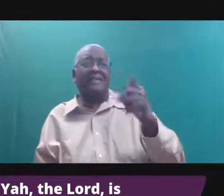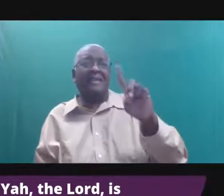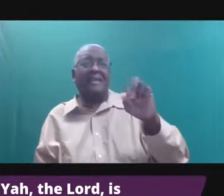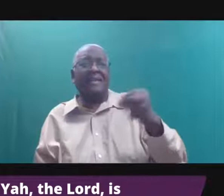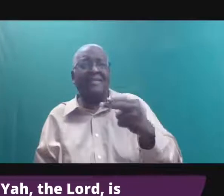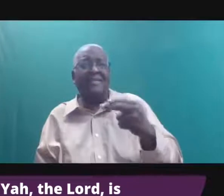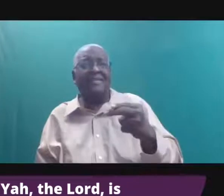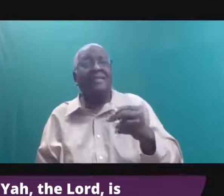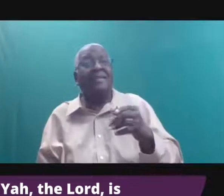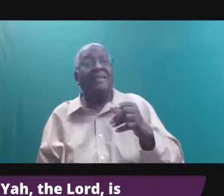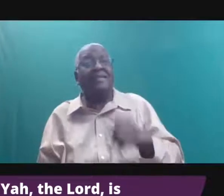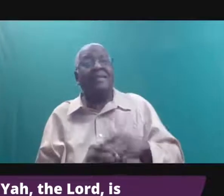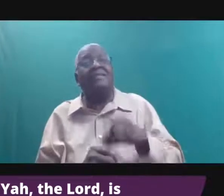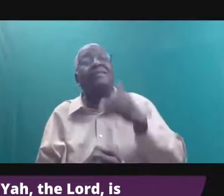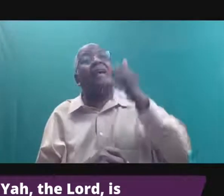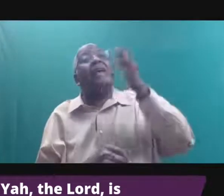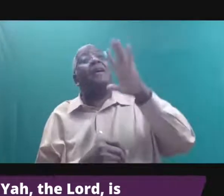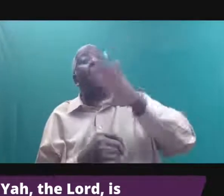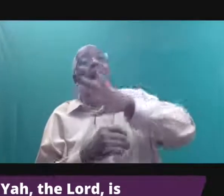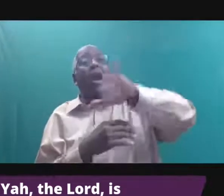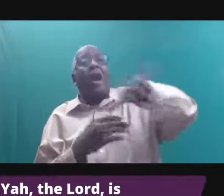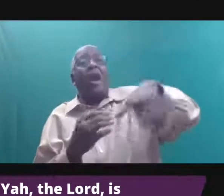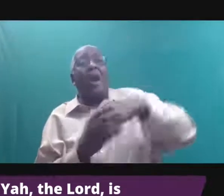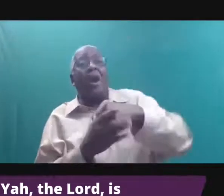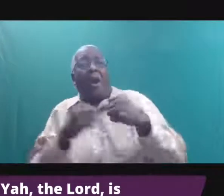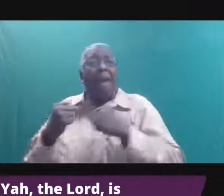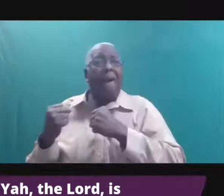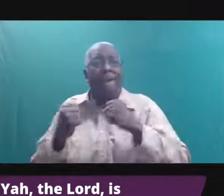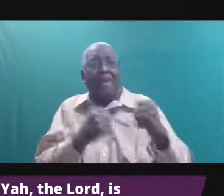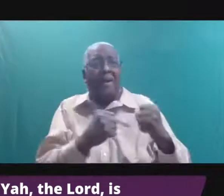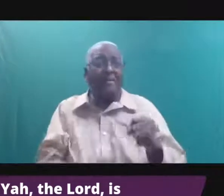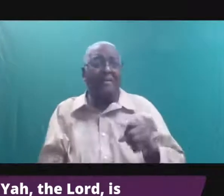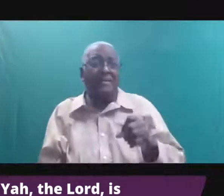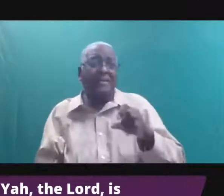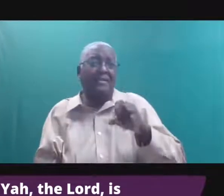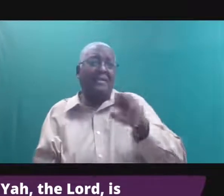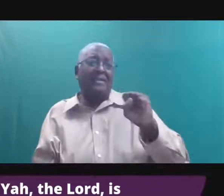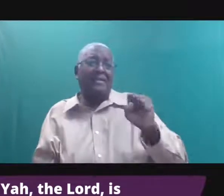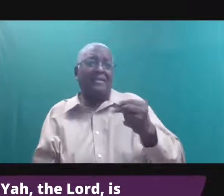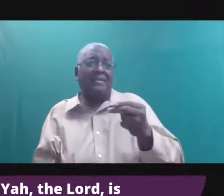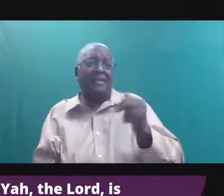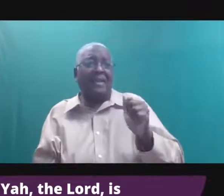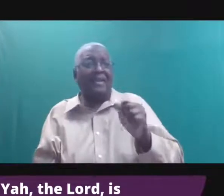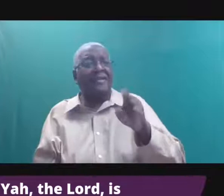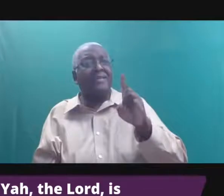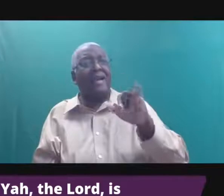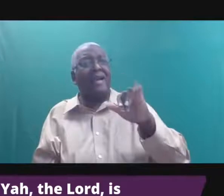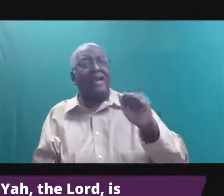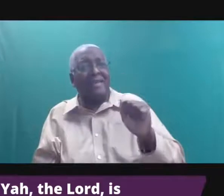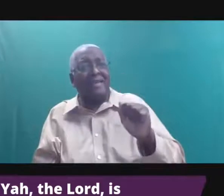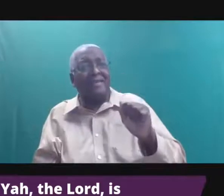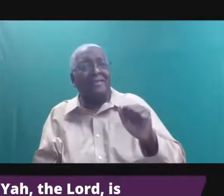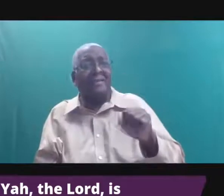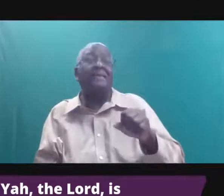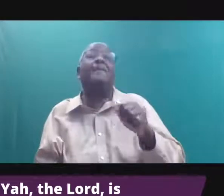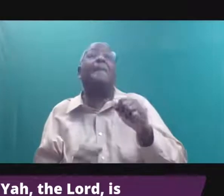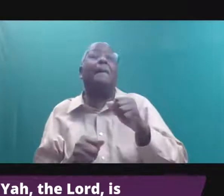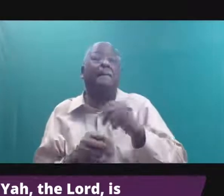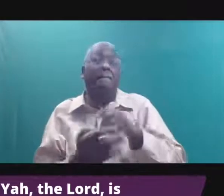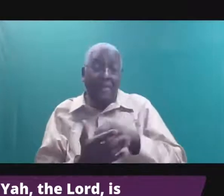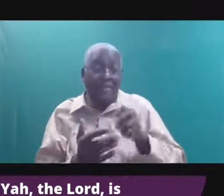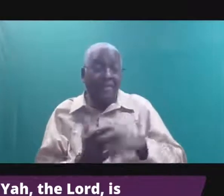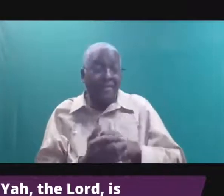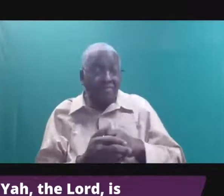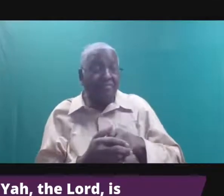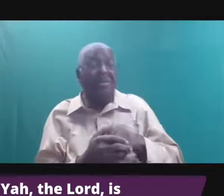is God Almighty. It's the word Shaddai, which means mountain, but also means breast. It's the